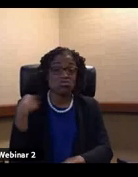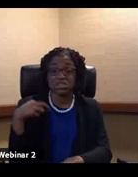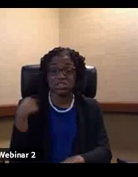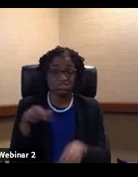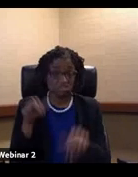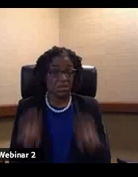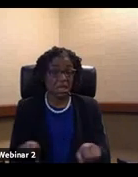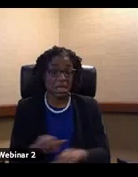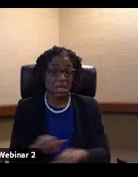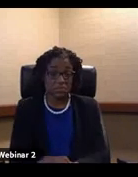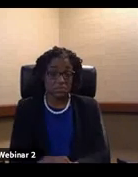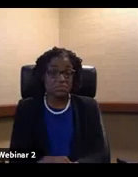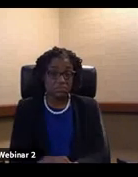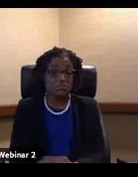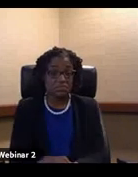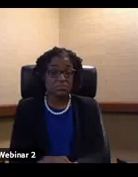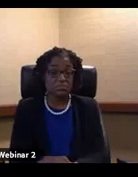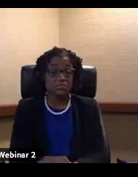organization.